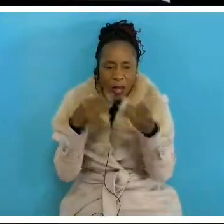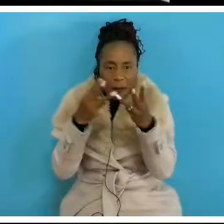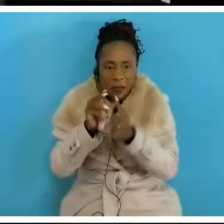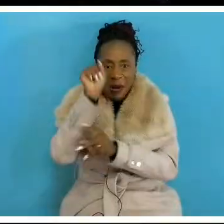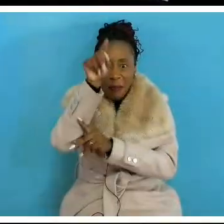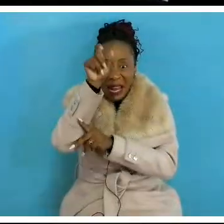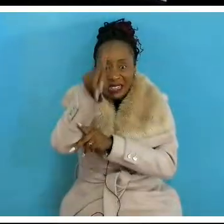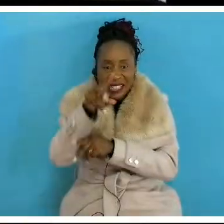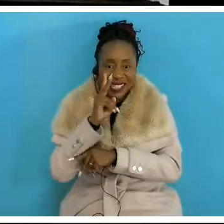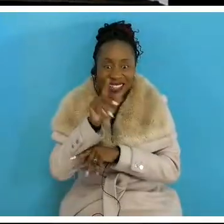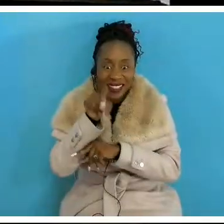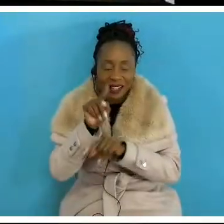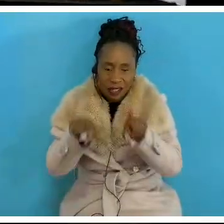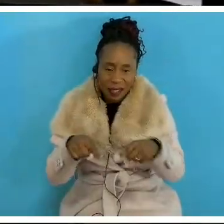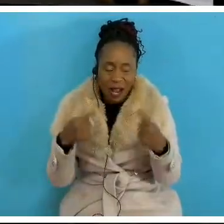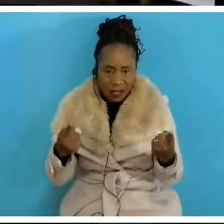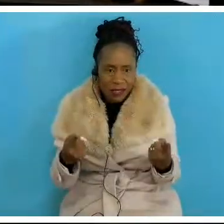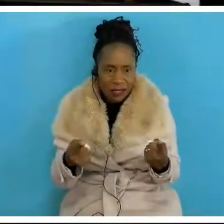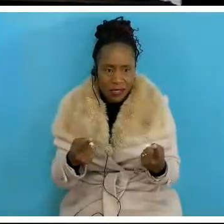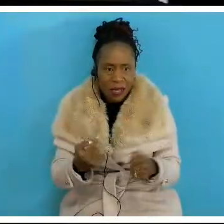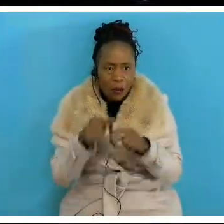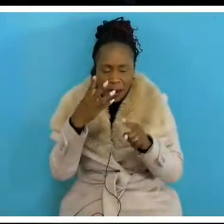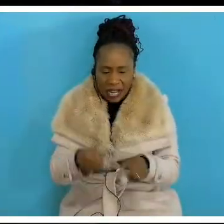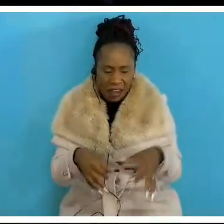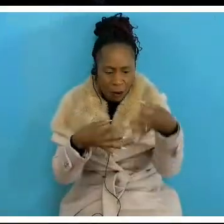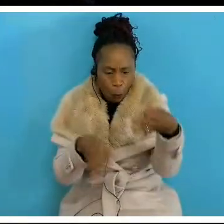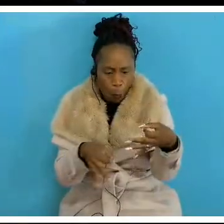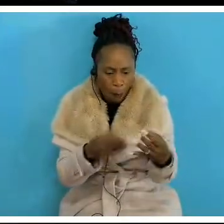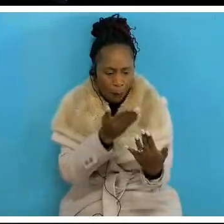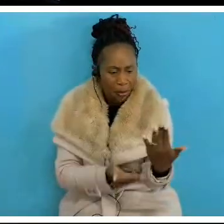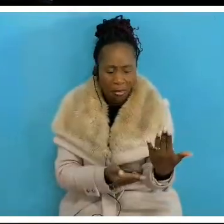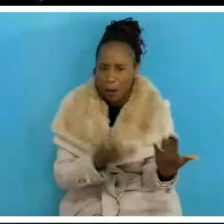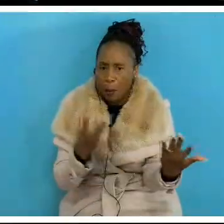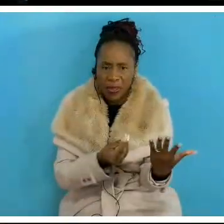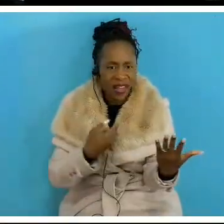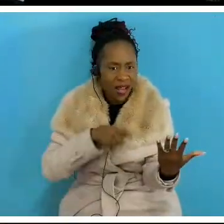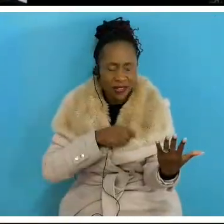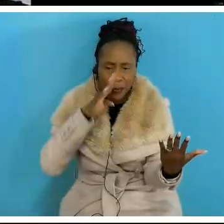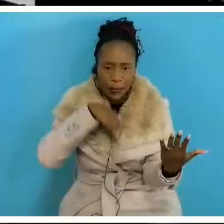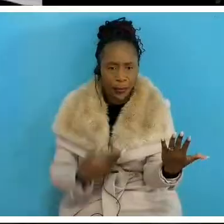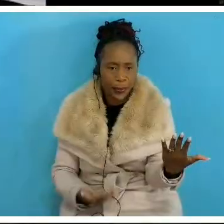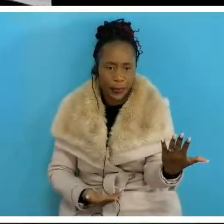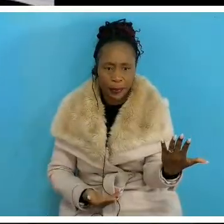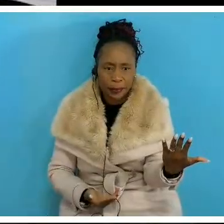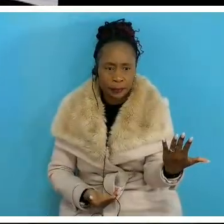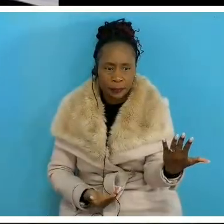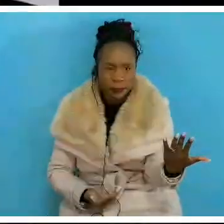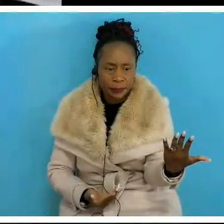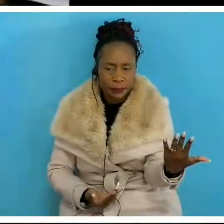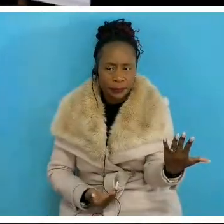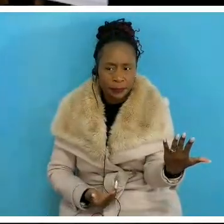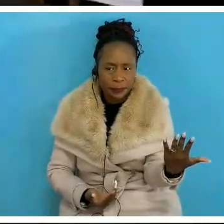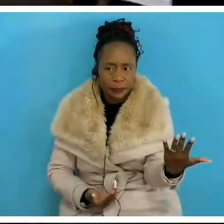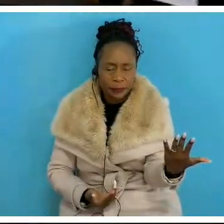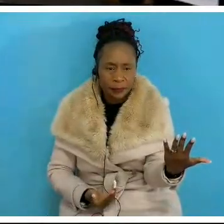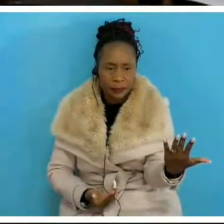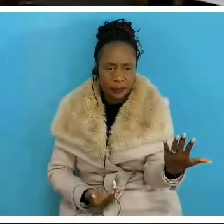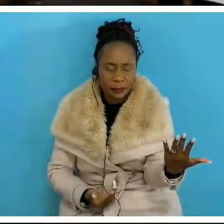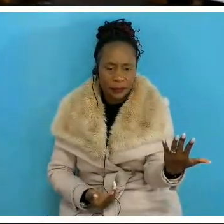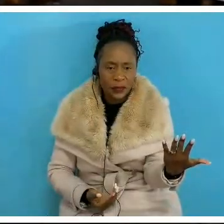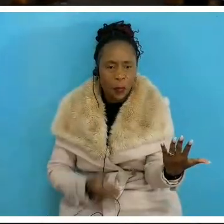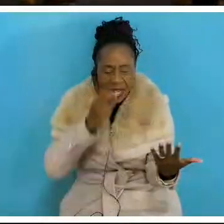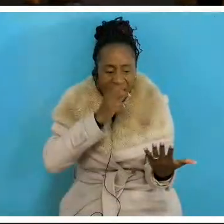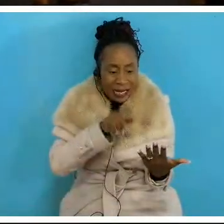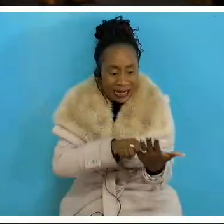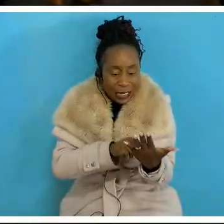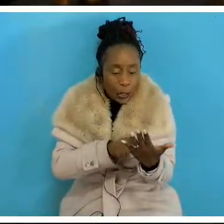even see there, and yet we don't have any hard copies with us. It would have been better if we had hard copies, then